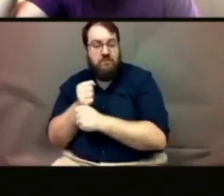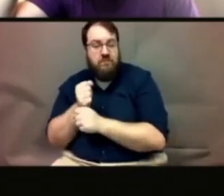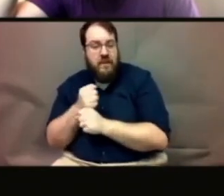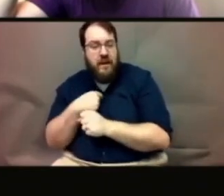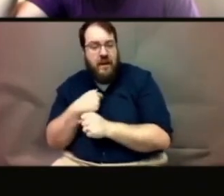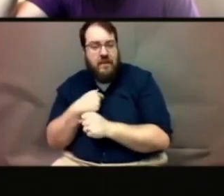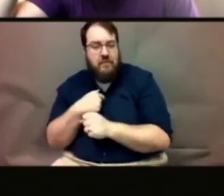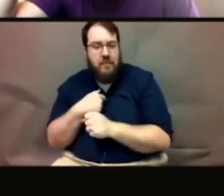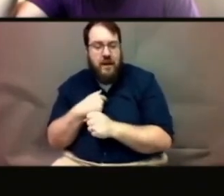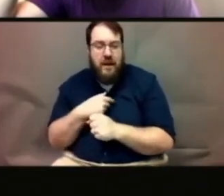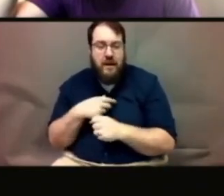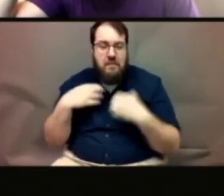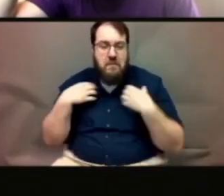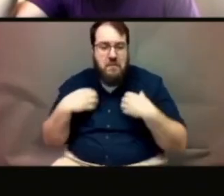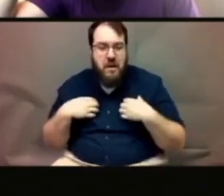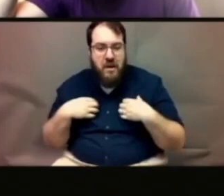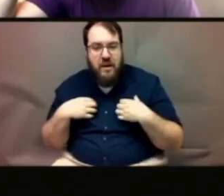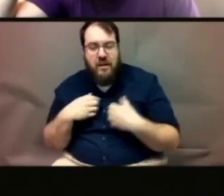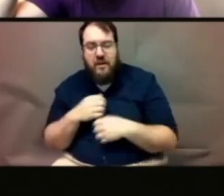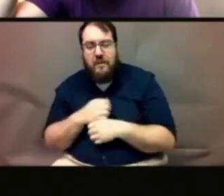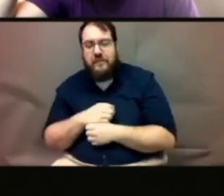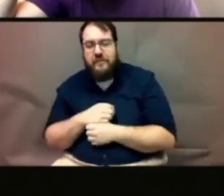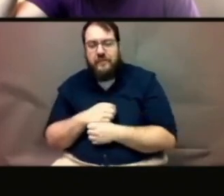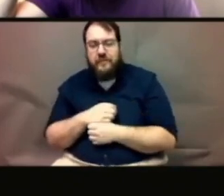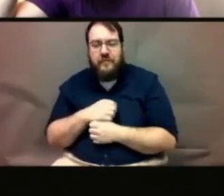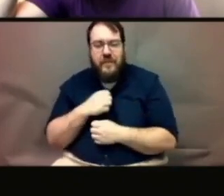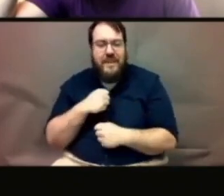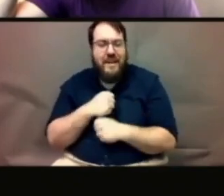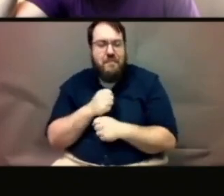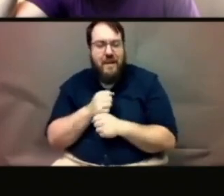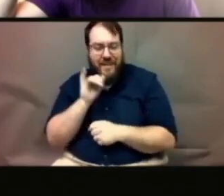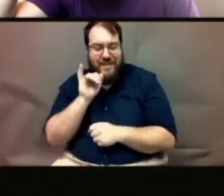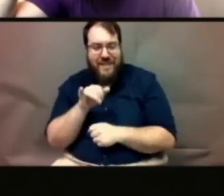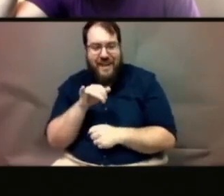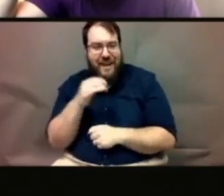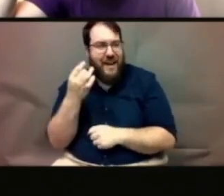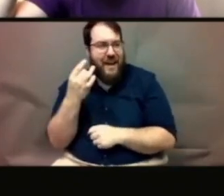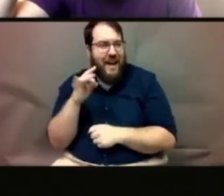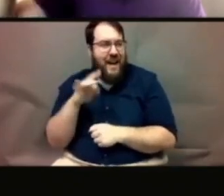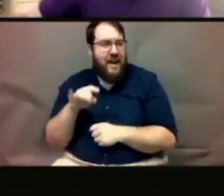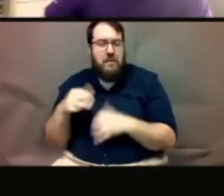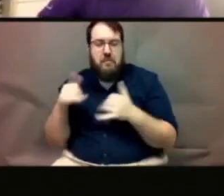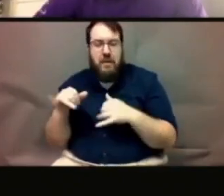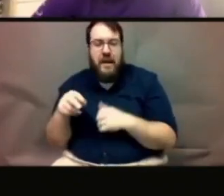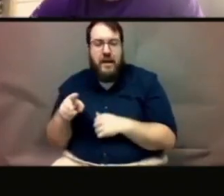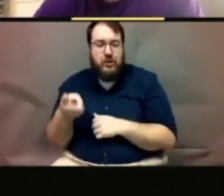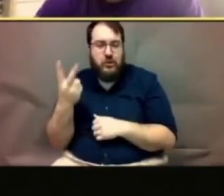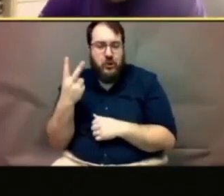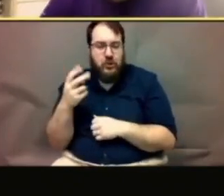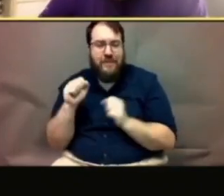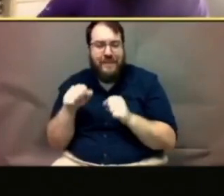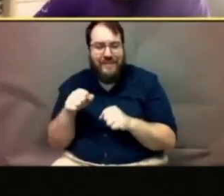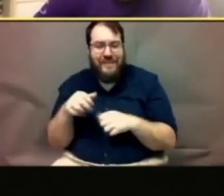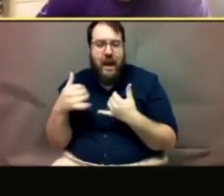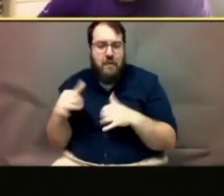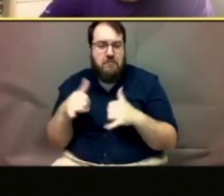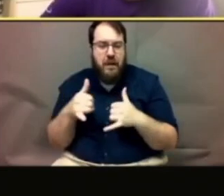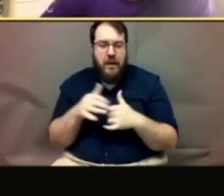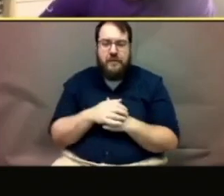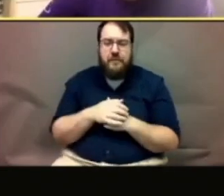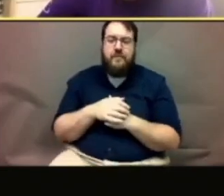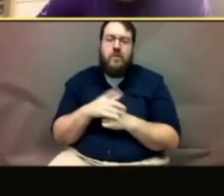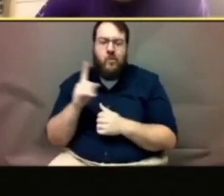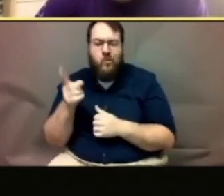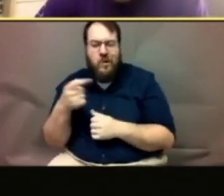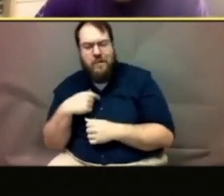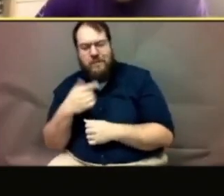2 backpack or my Makey Max and make an 18 key piano so that I can play. One of my favorite things is making